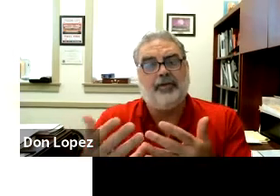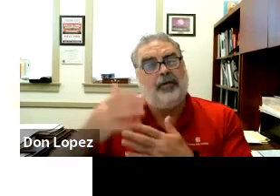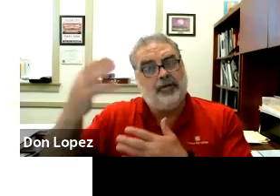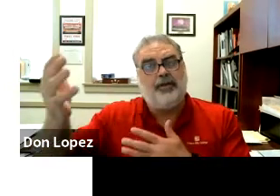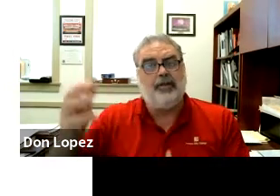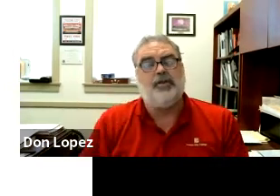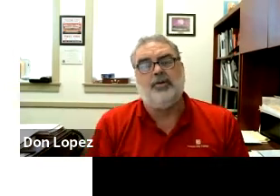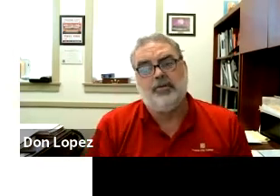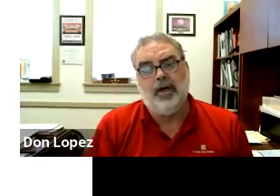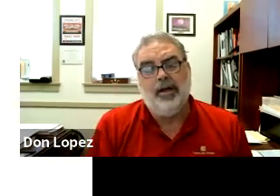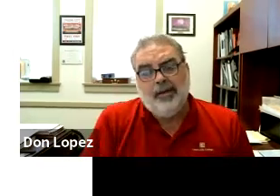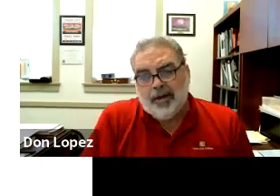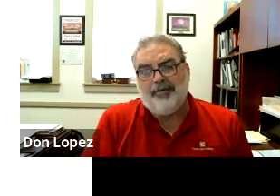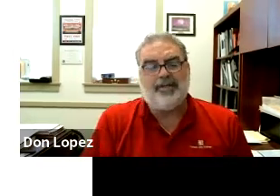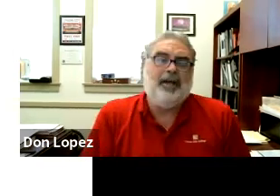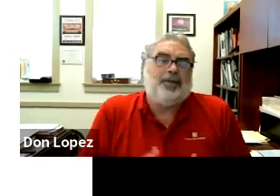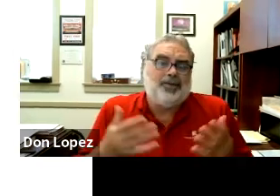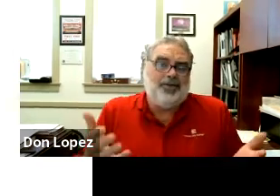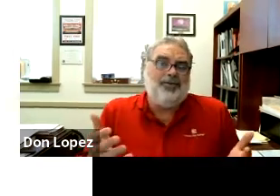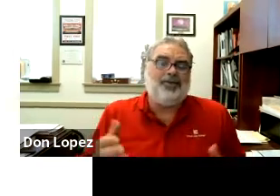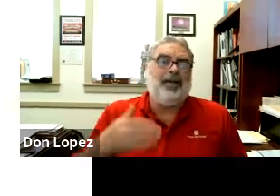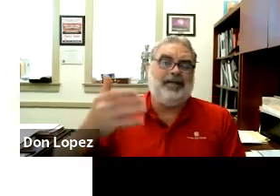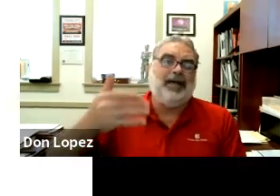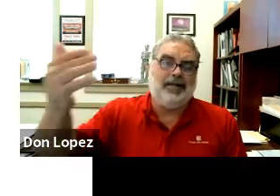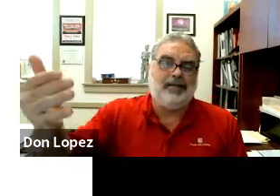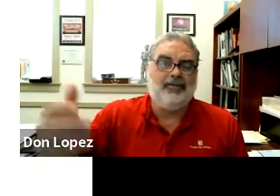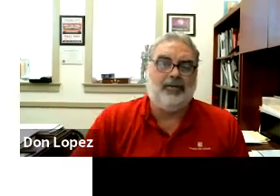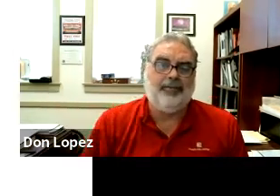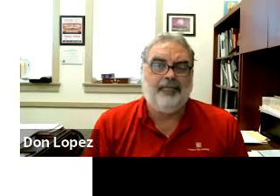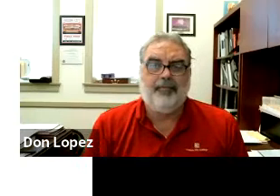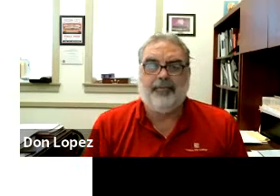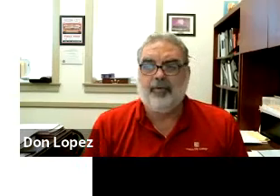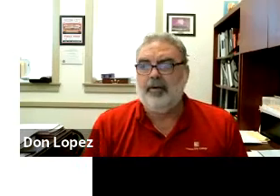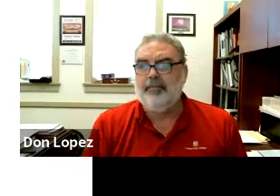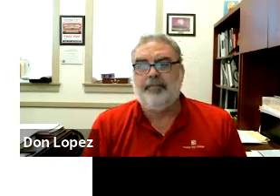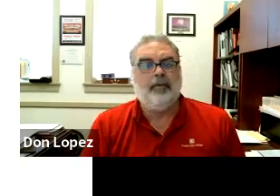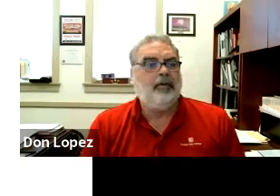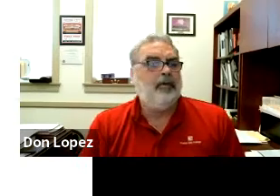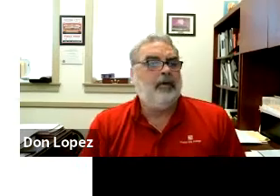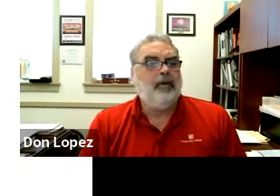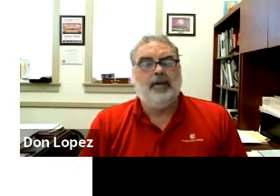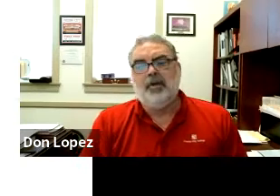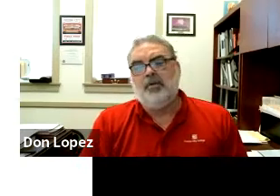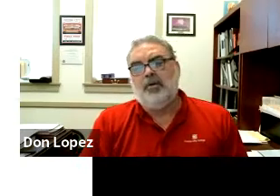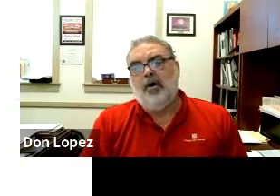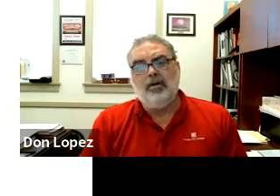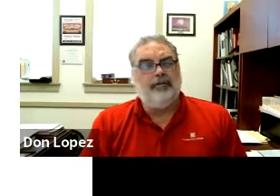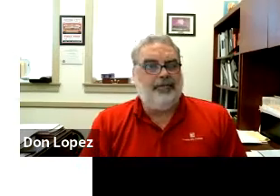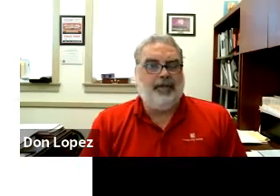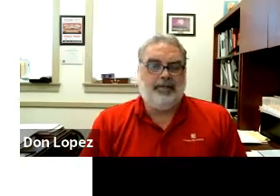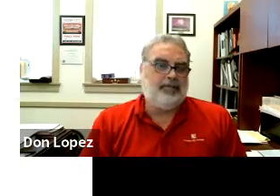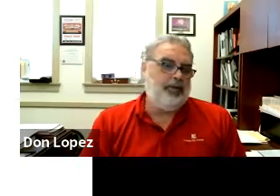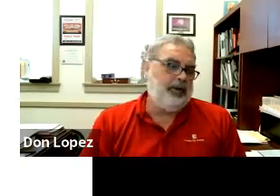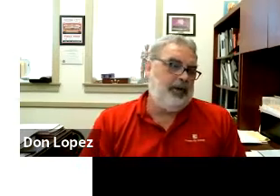helps us to achieve these goals as well, but obviously helps our students to get to that next level. Right? And so all